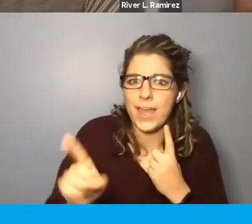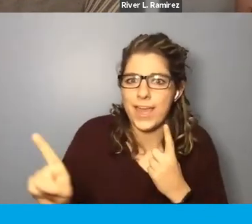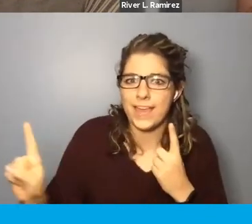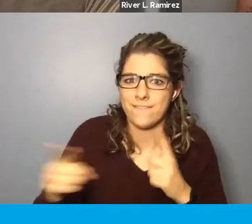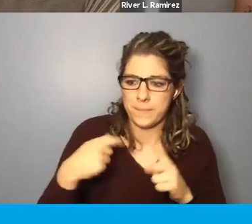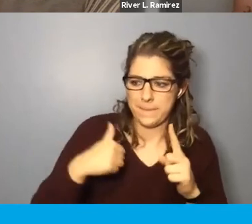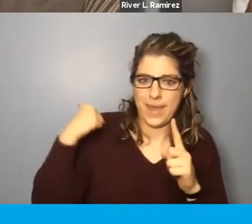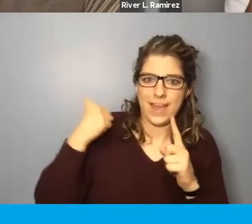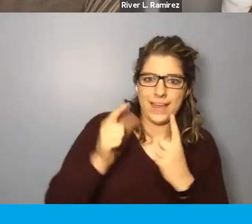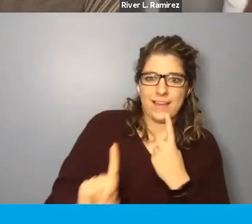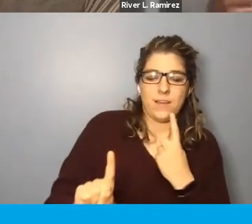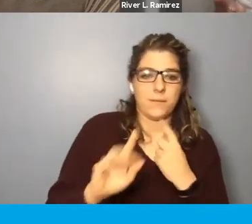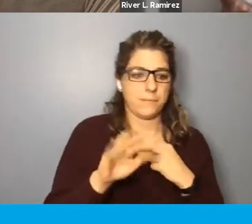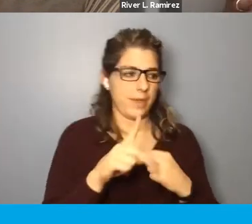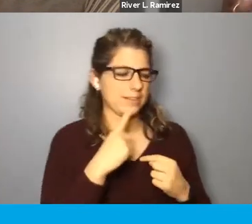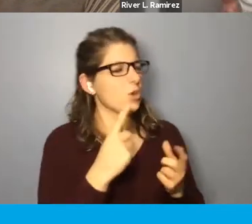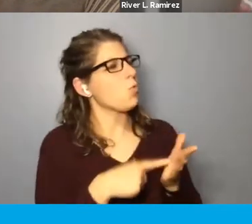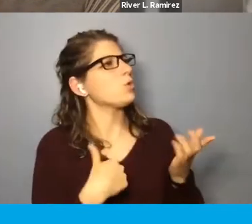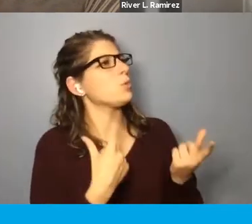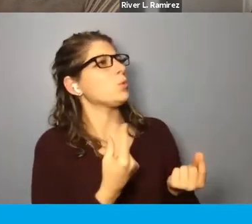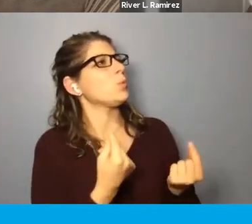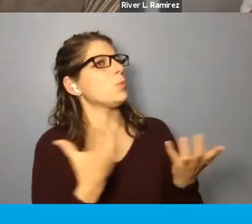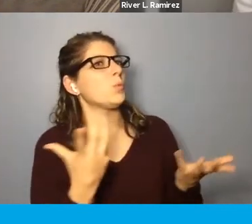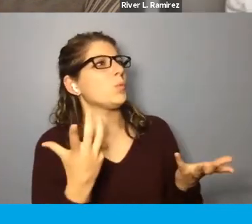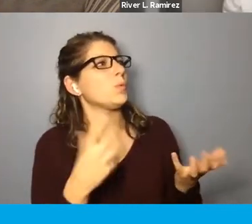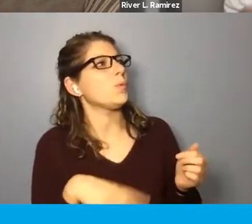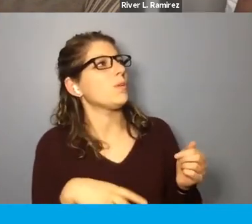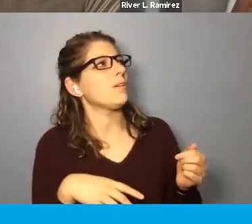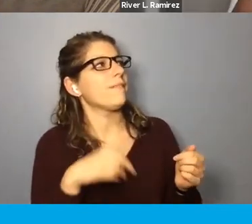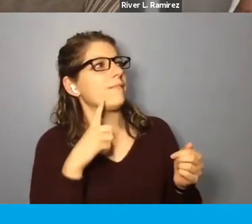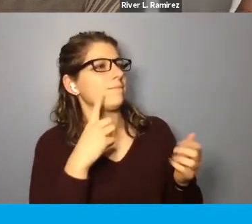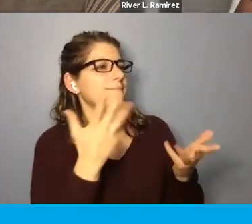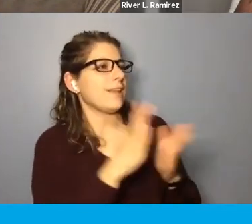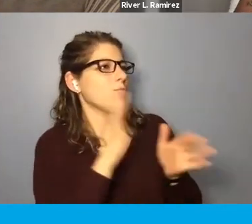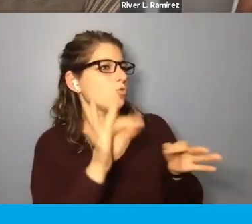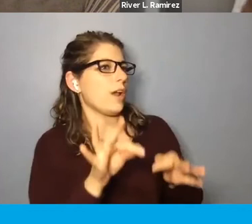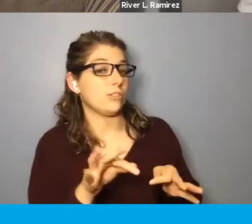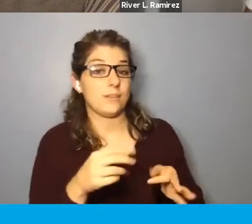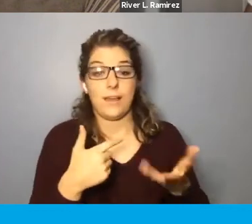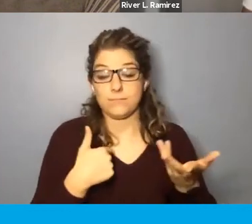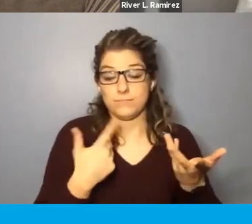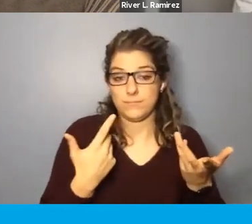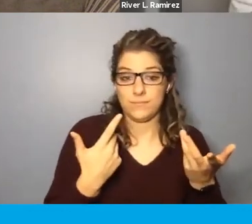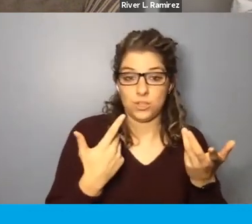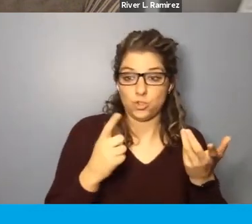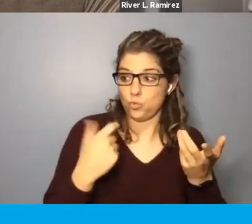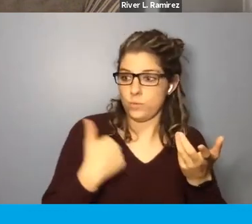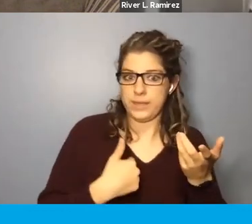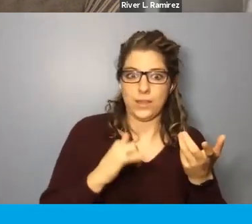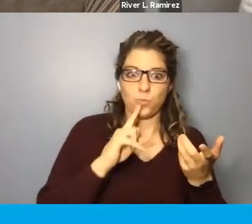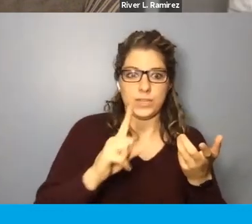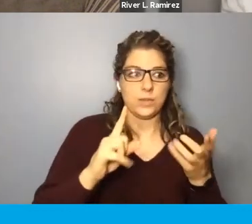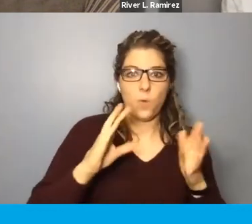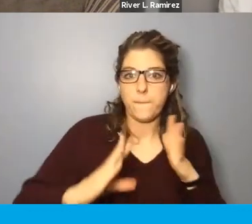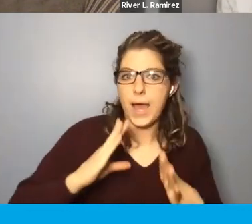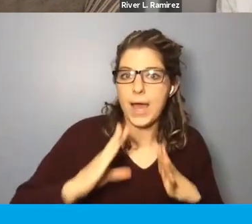of my band members was like, oh, what should we do? Like what, asked for direction. And was like, oh, should we be like really robotic